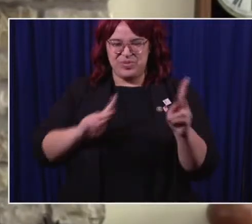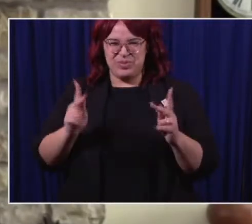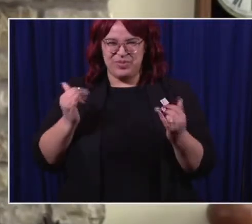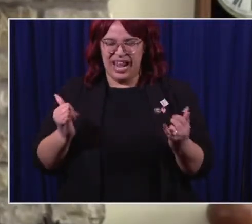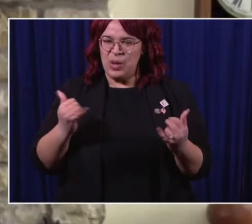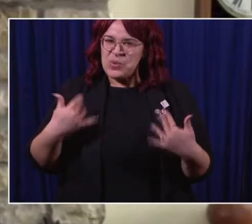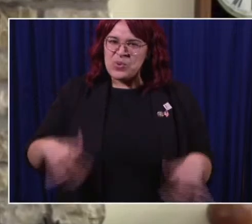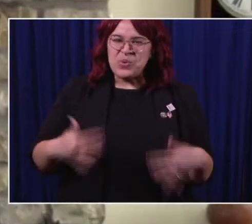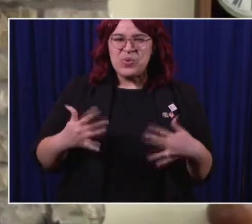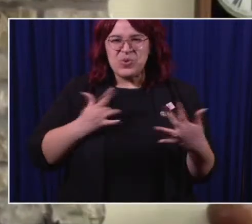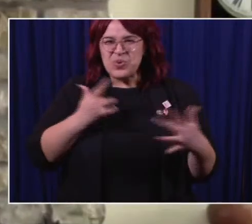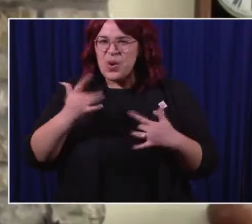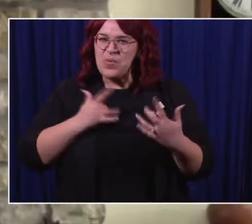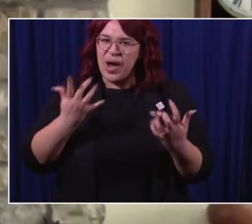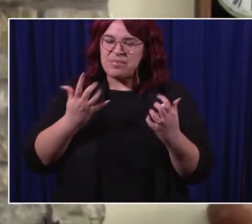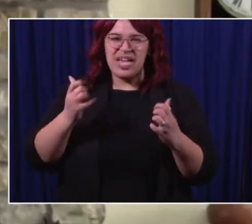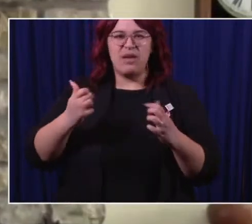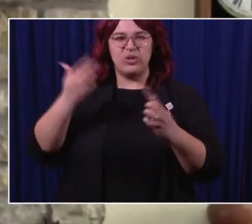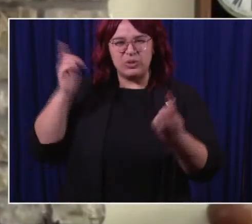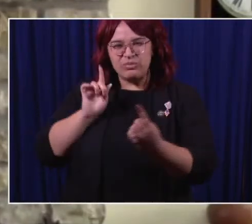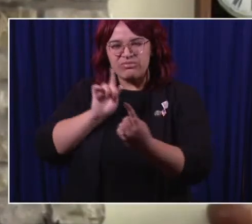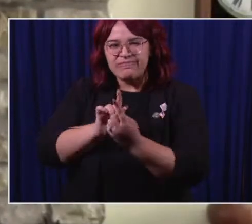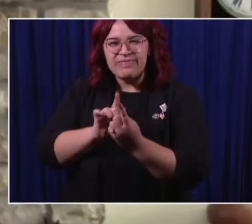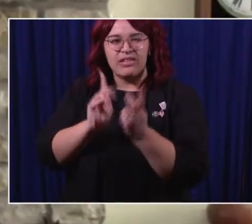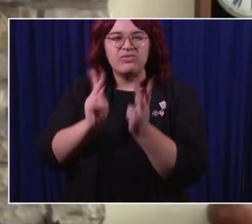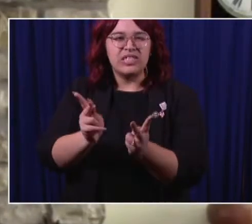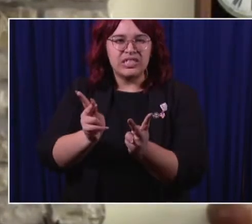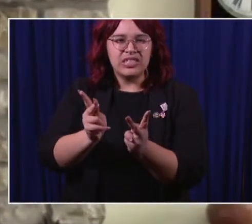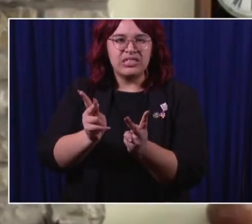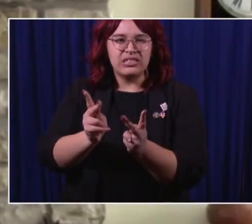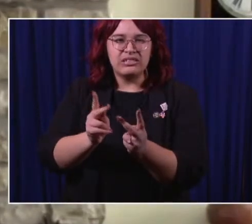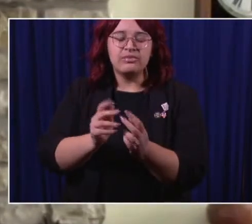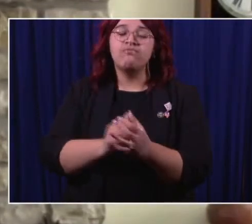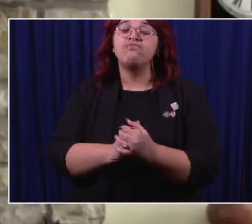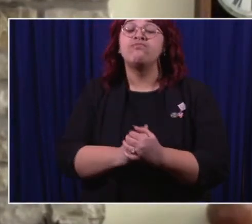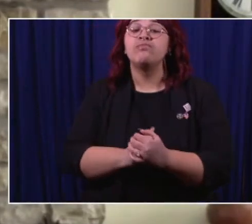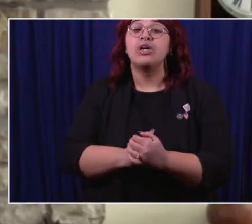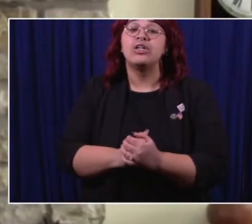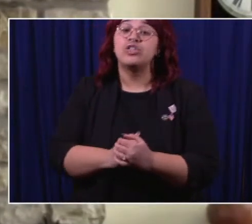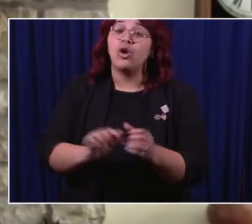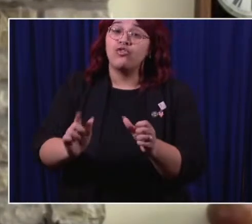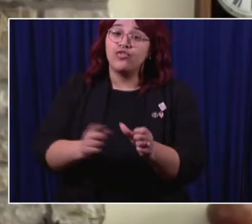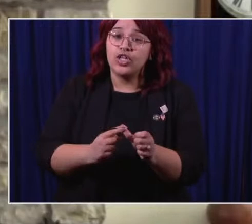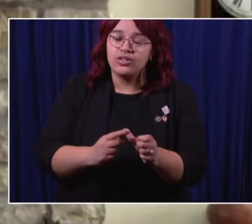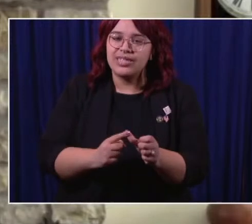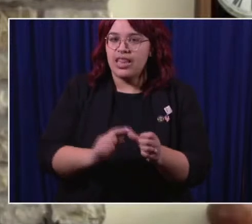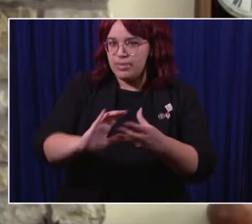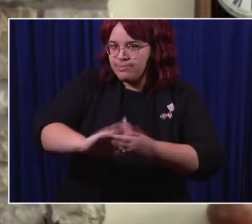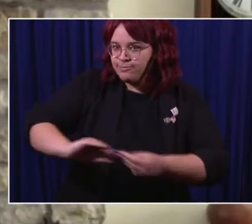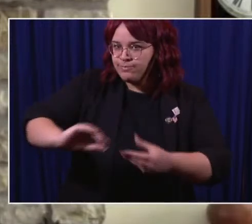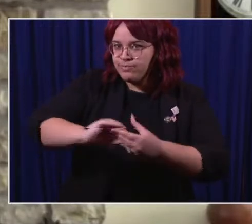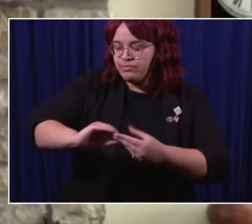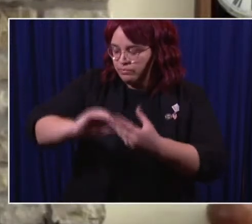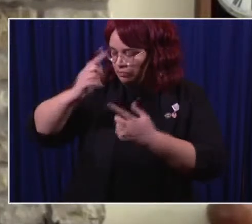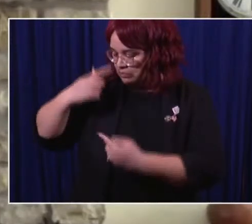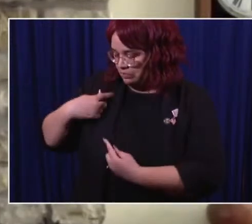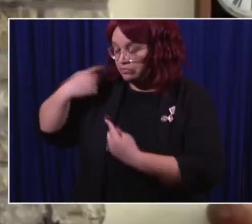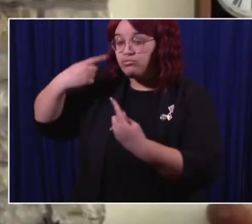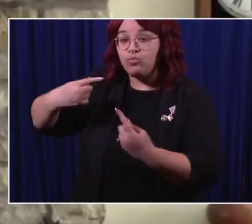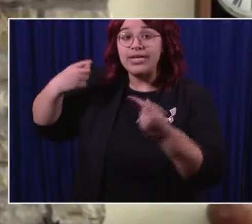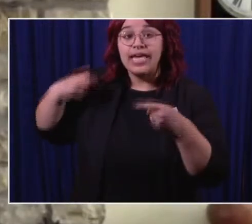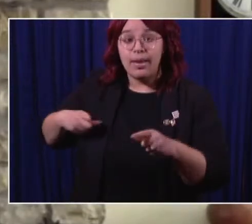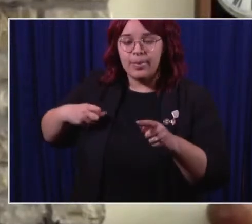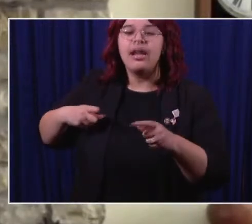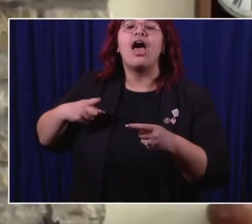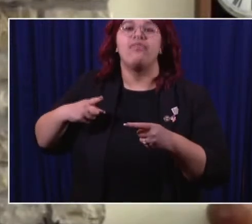family and their loved ones. Let me go back and kind of recap visitation and how this has